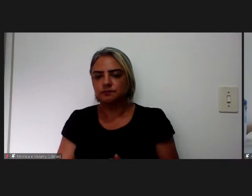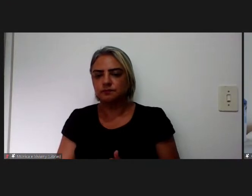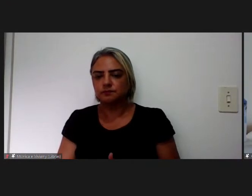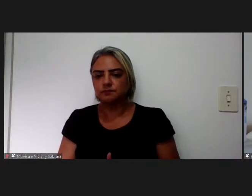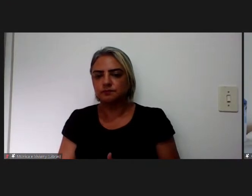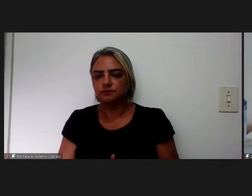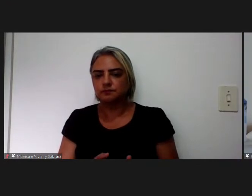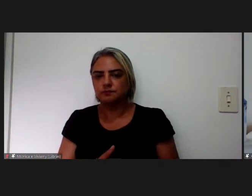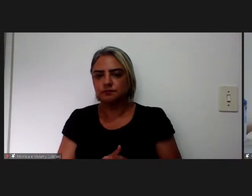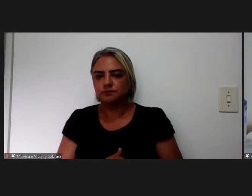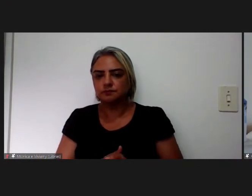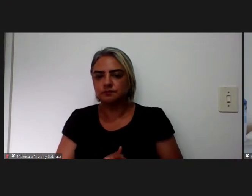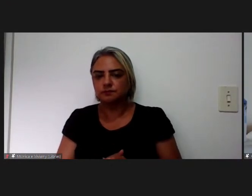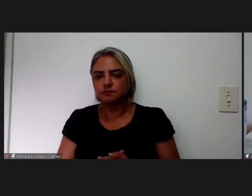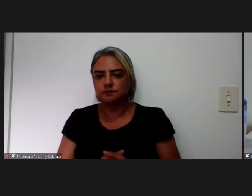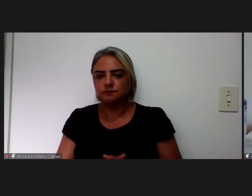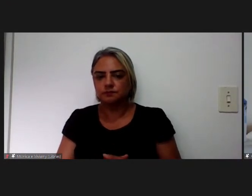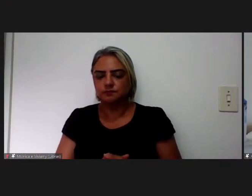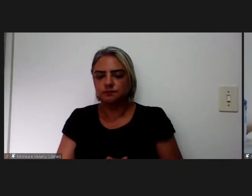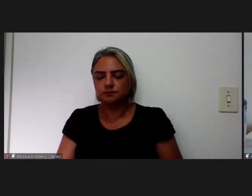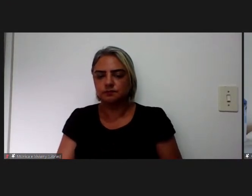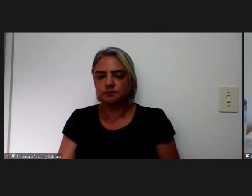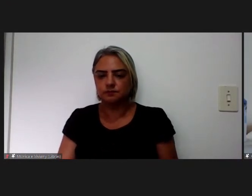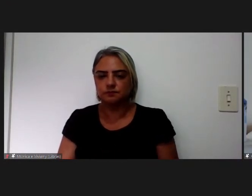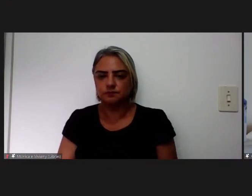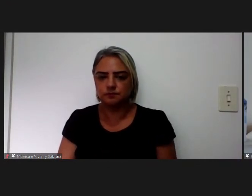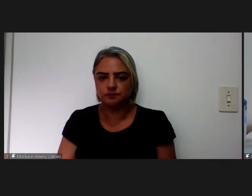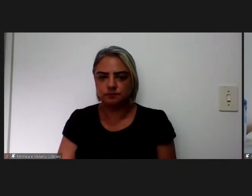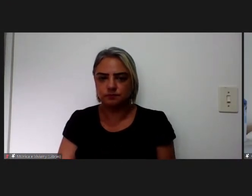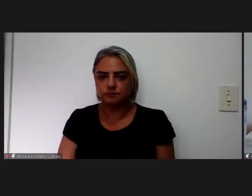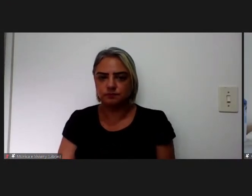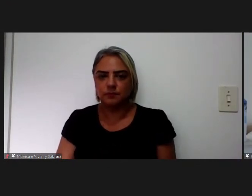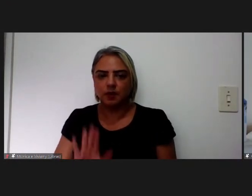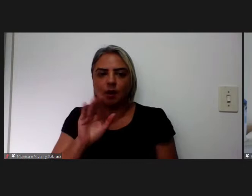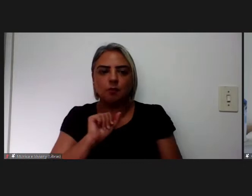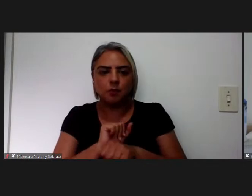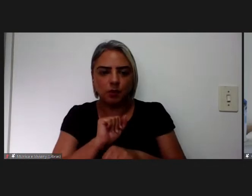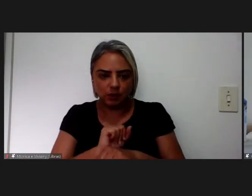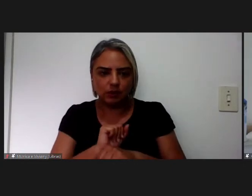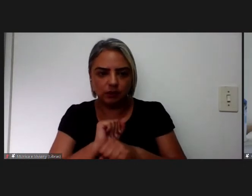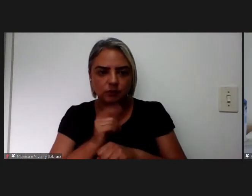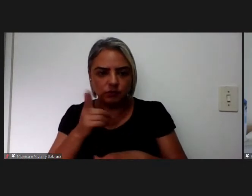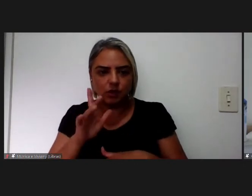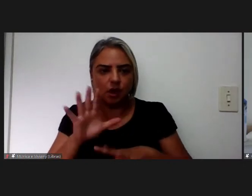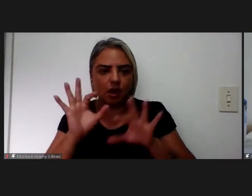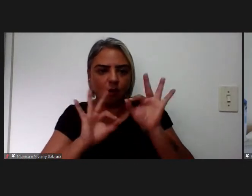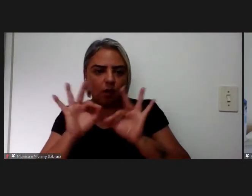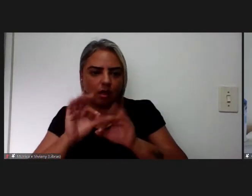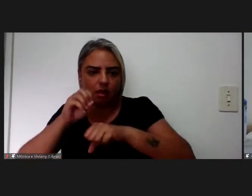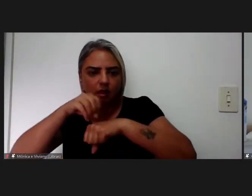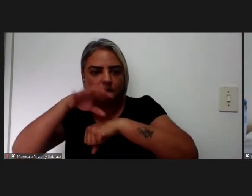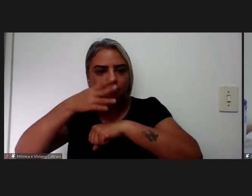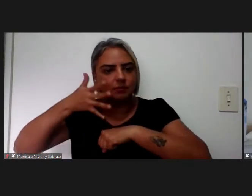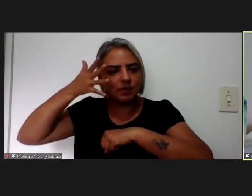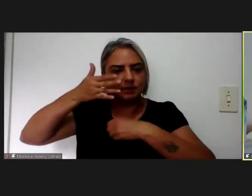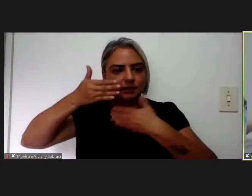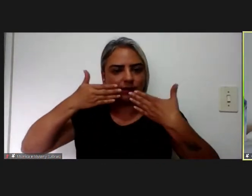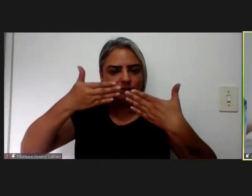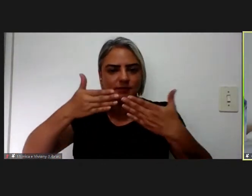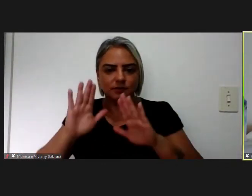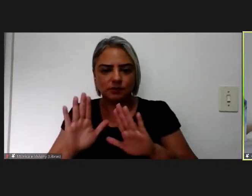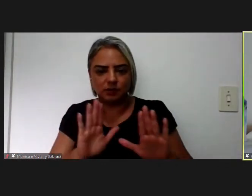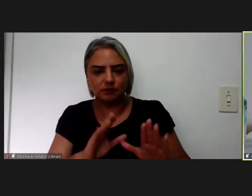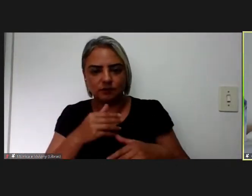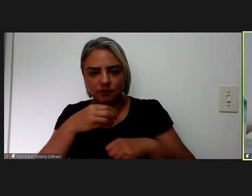A gente só está tentando receber a we are apresentação. trying to receive the presentation. We are going to continue in a minute.